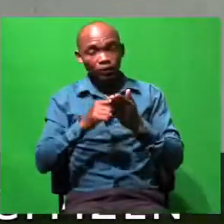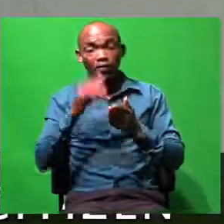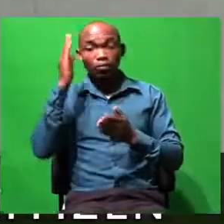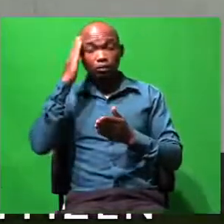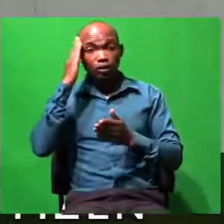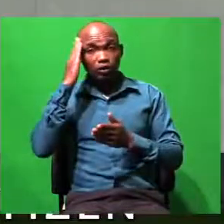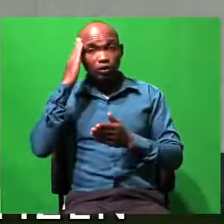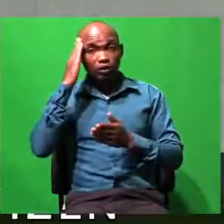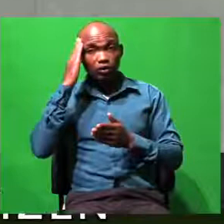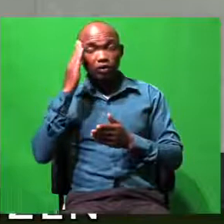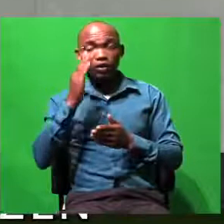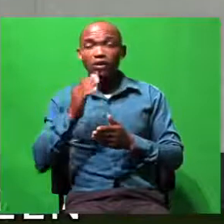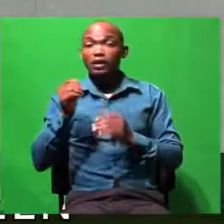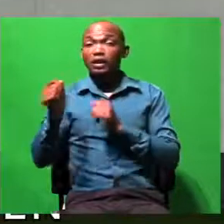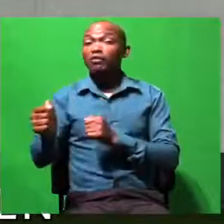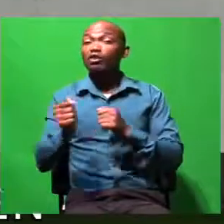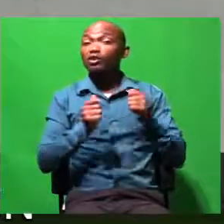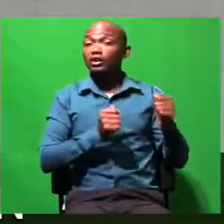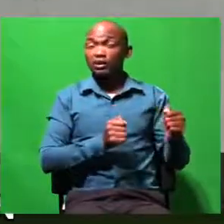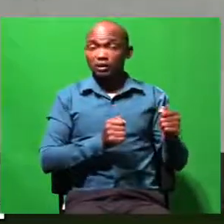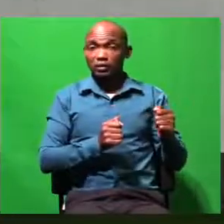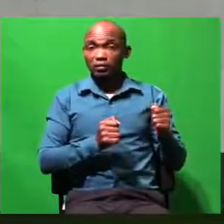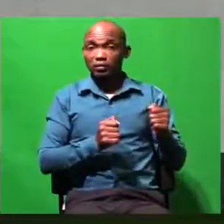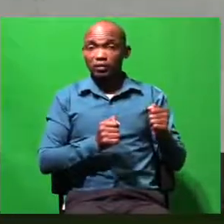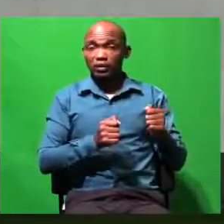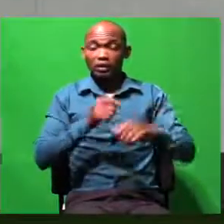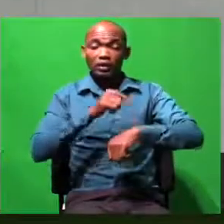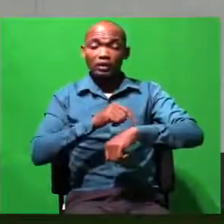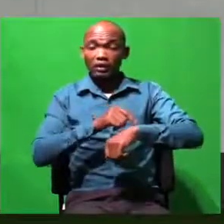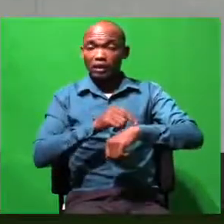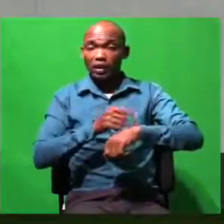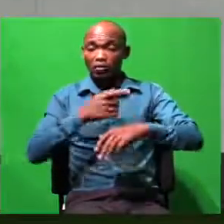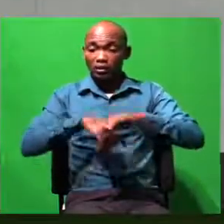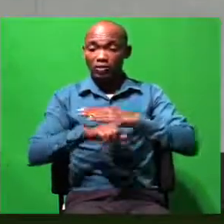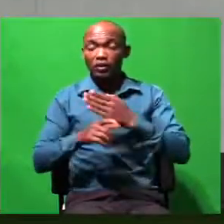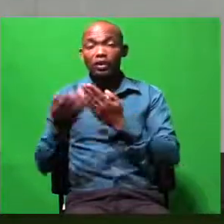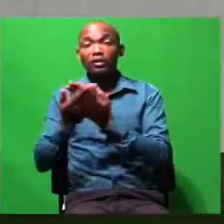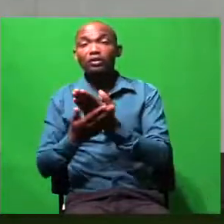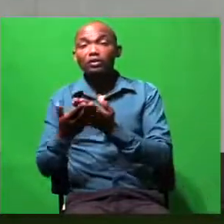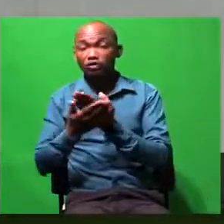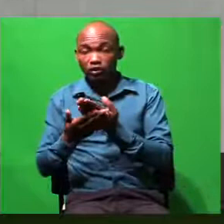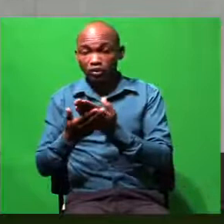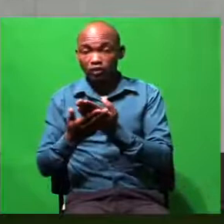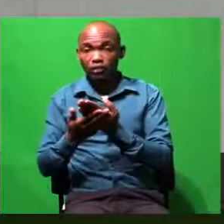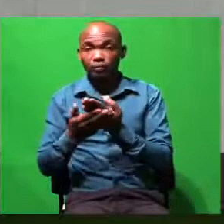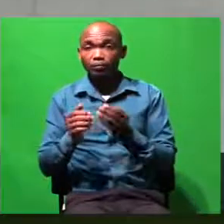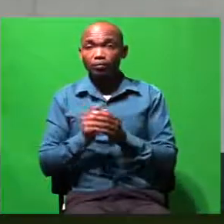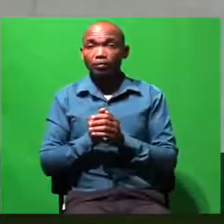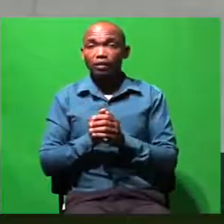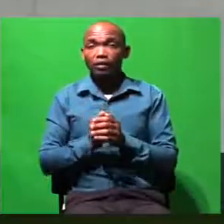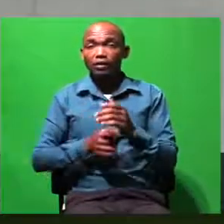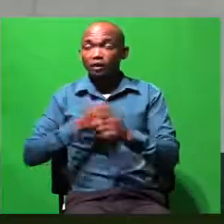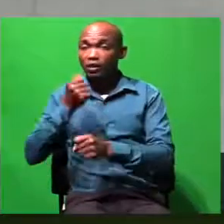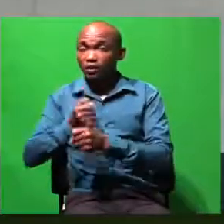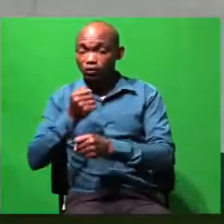that refugees, at one time they were in their countries. They are in their countries. They